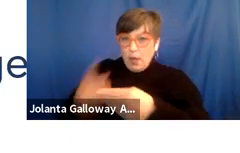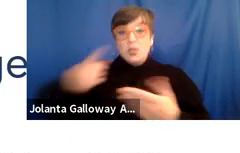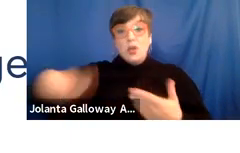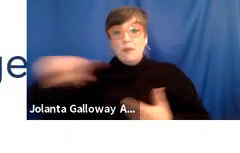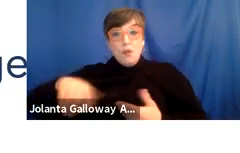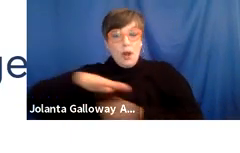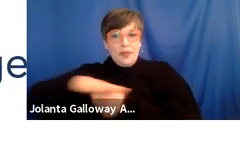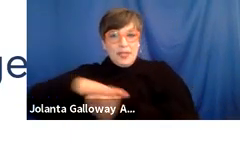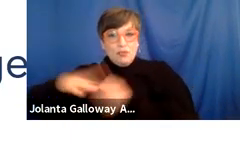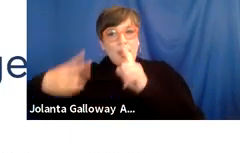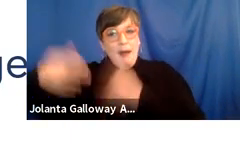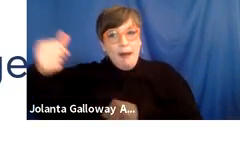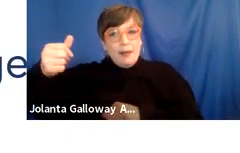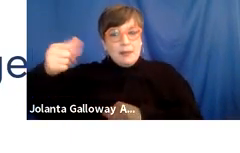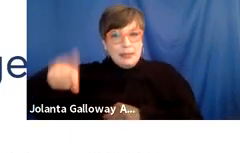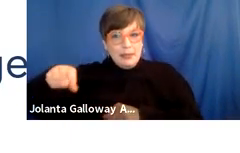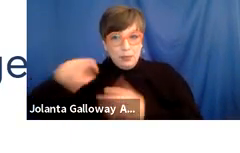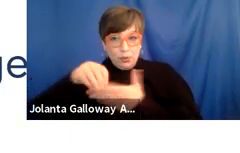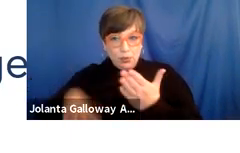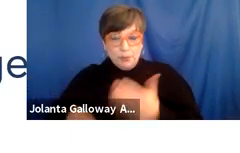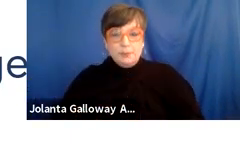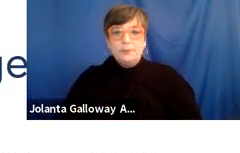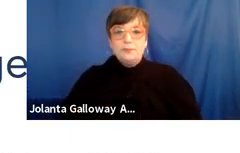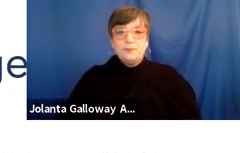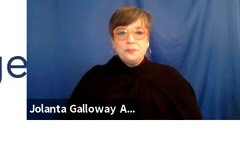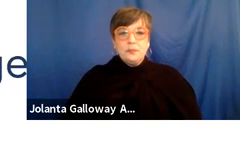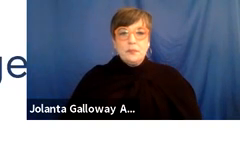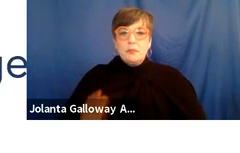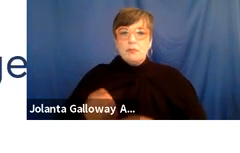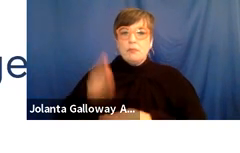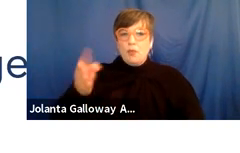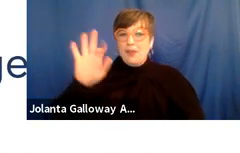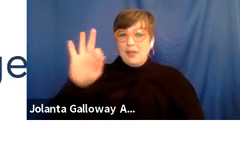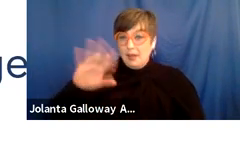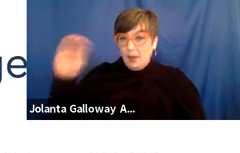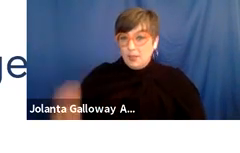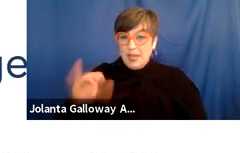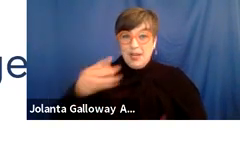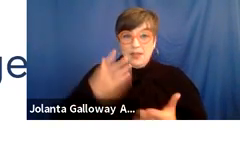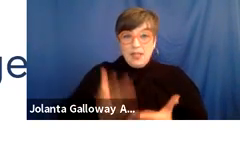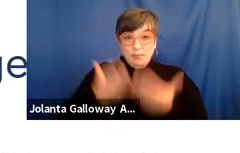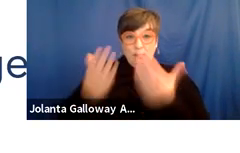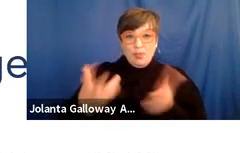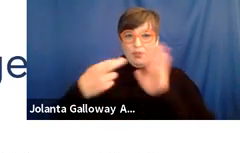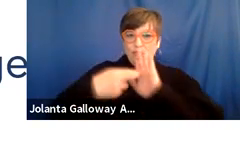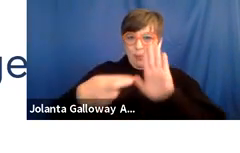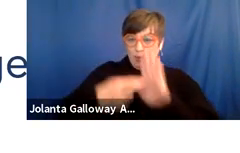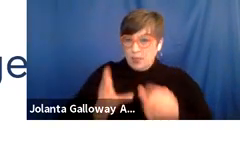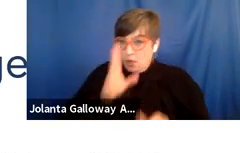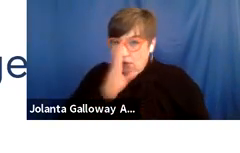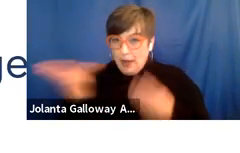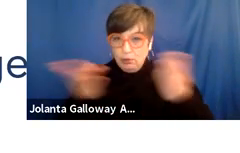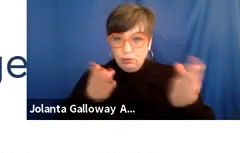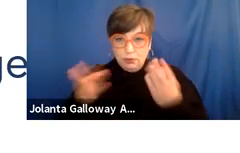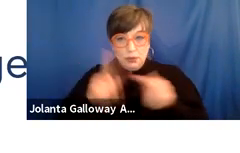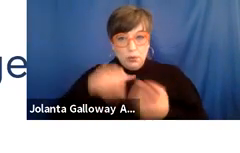district's highest needs students. Over 95% of this proposal represents direct services to